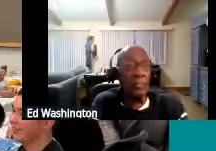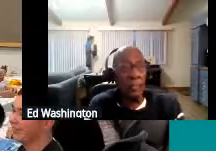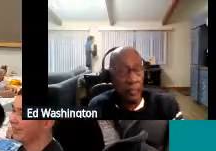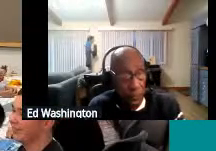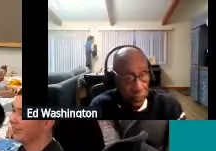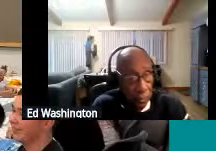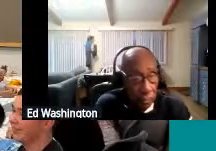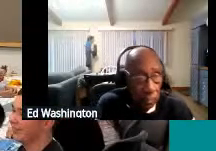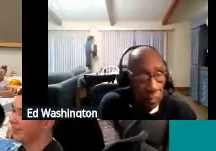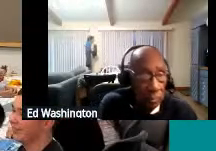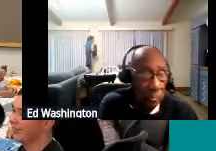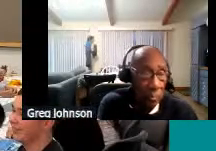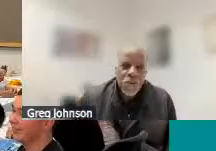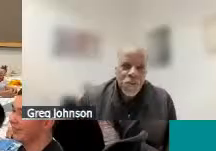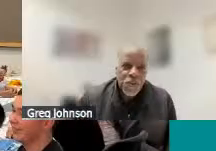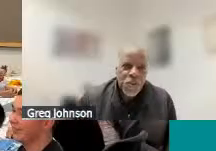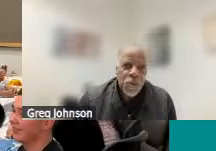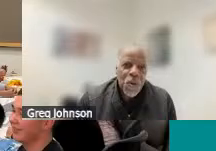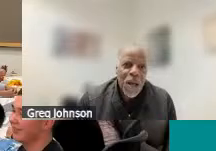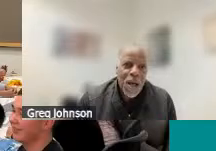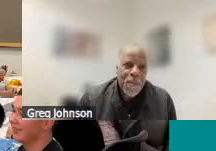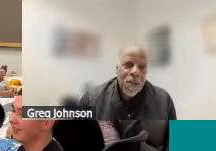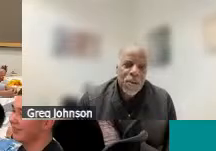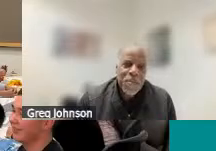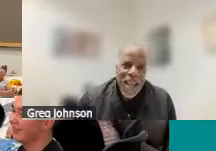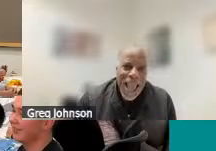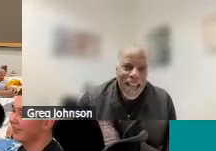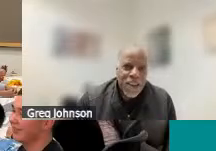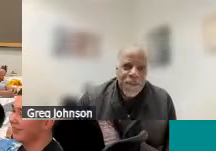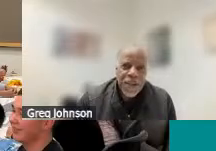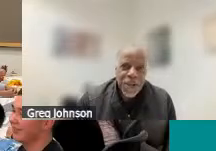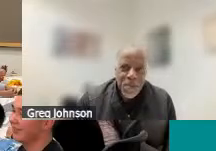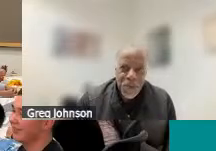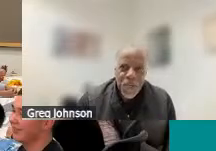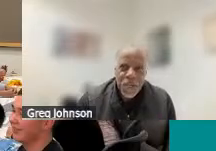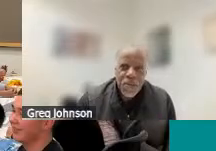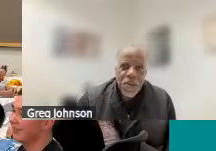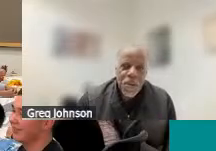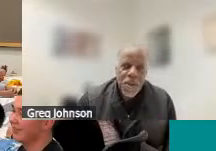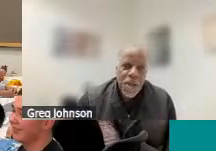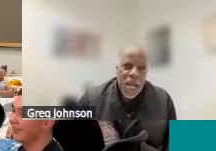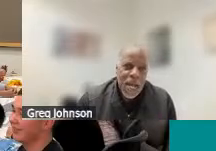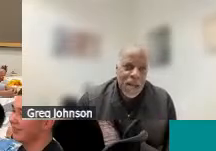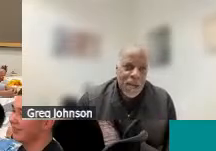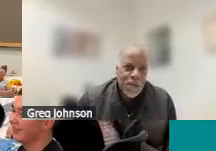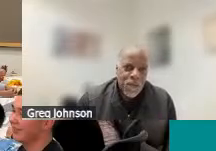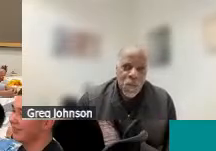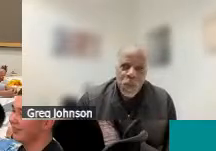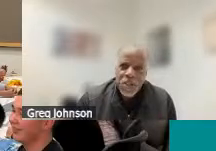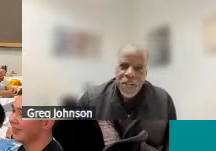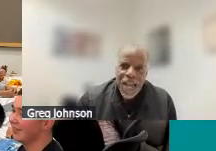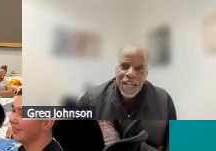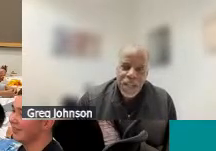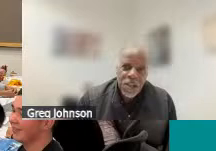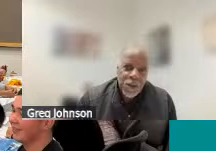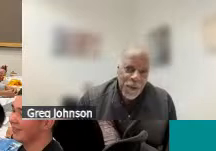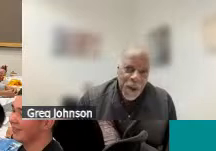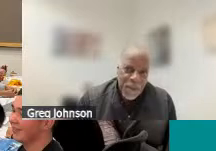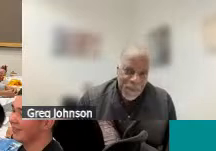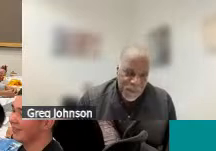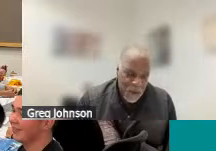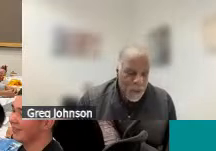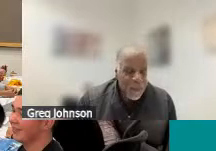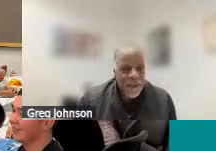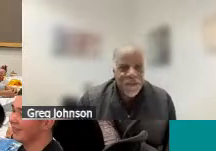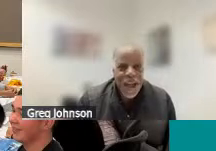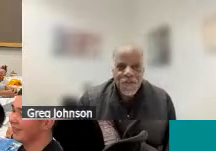So this team continues to be active in the communities, took ideas